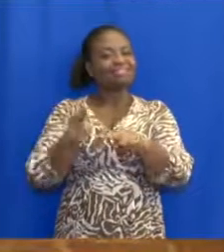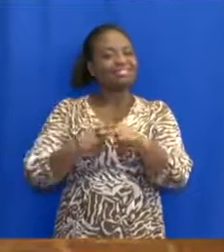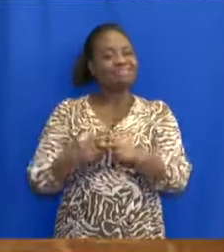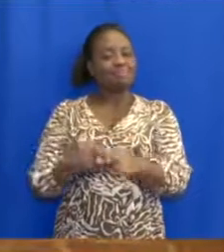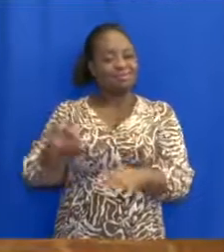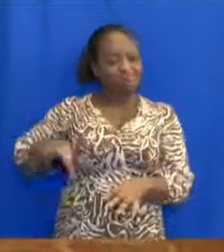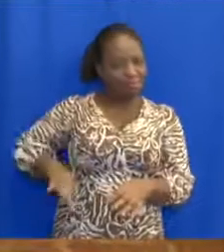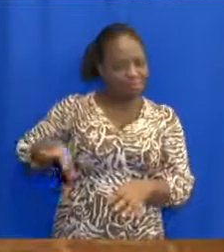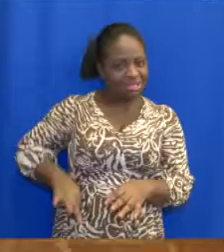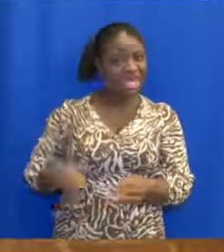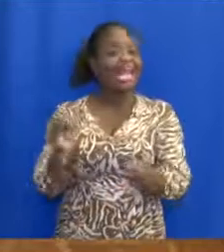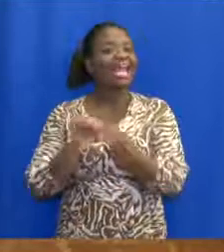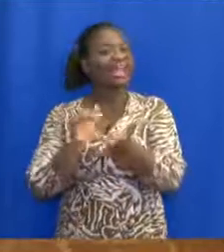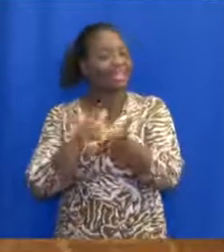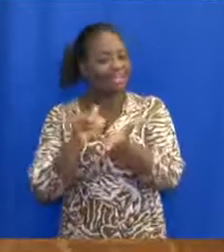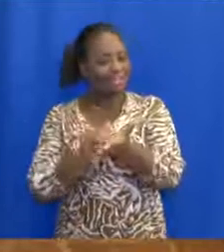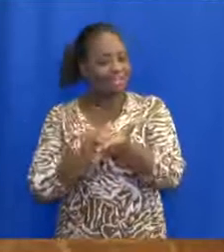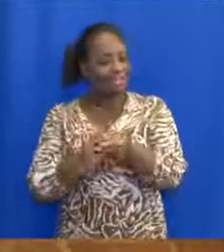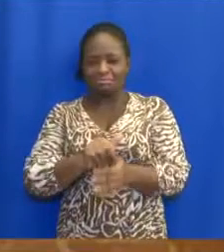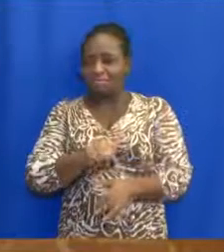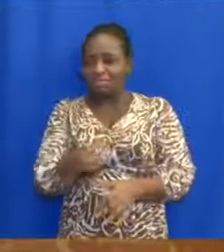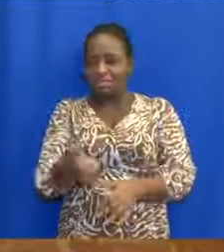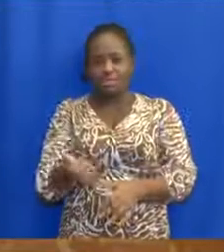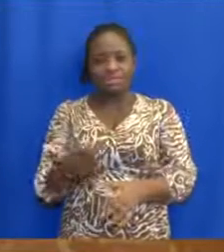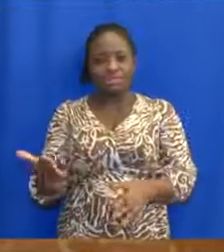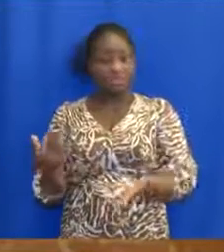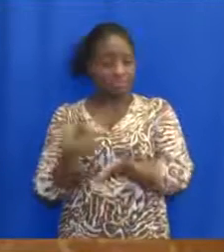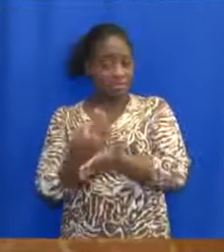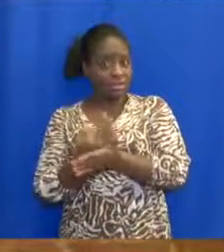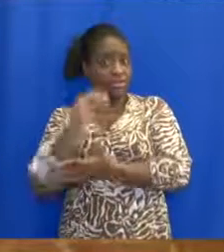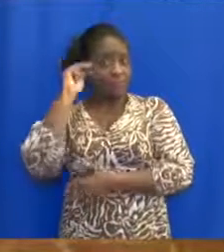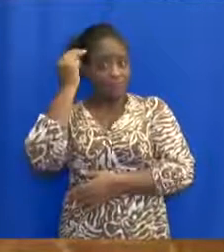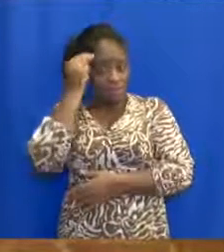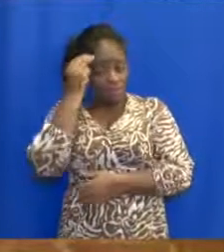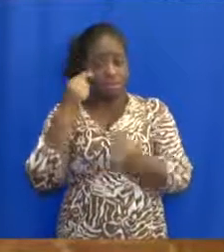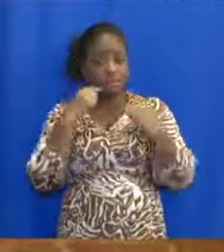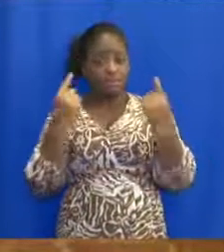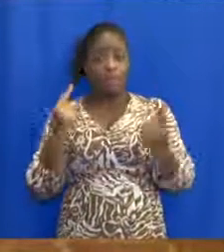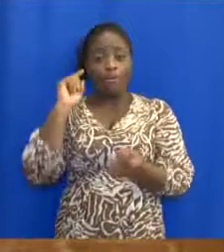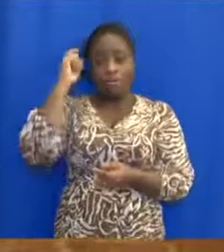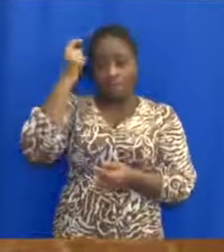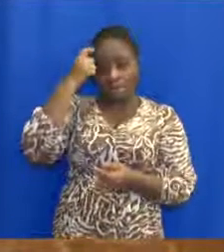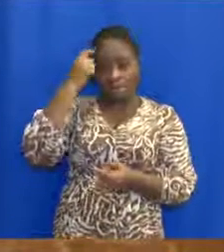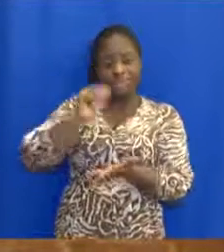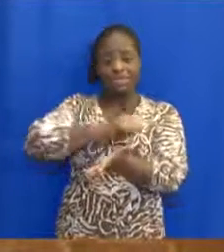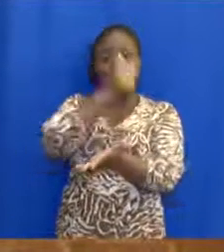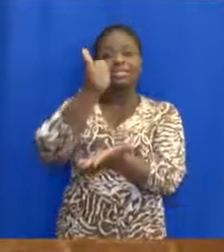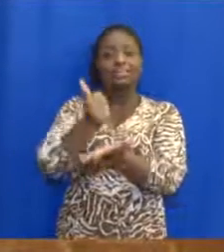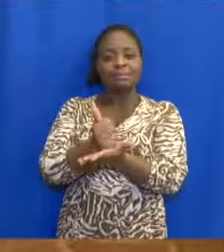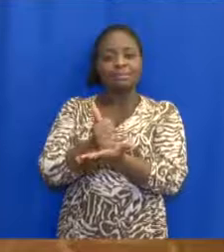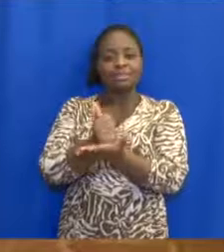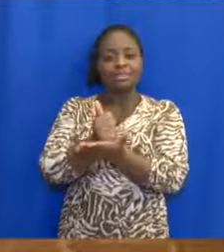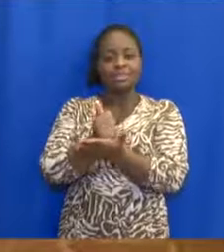beneficiaries. Furthermore, as indicated by the Minister for Finance, government is establishing a